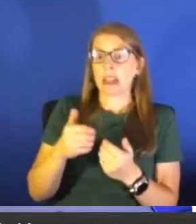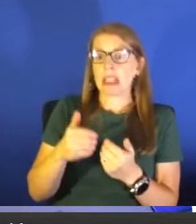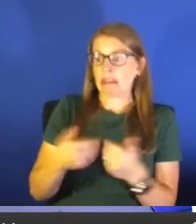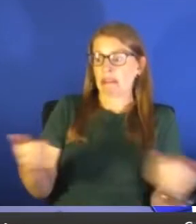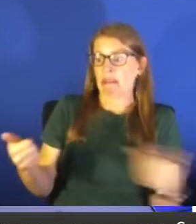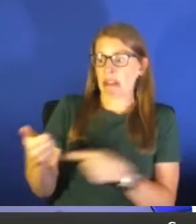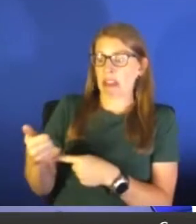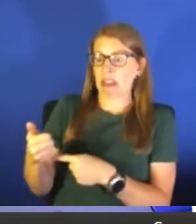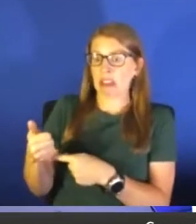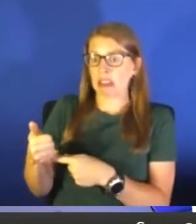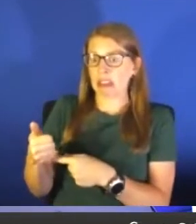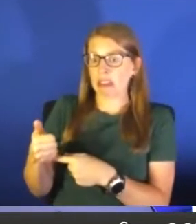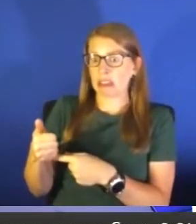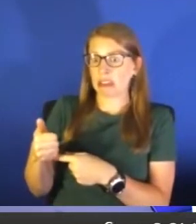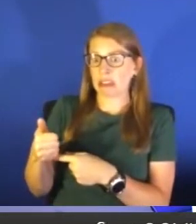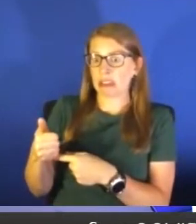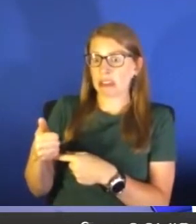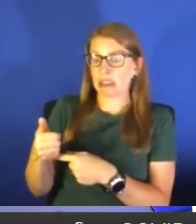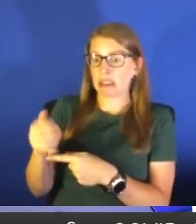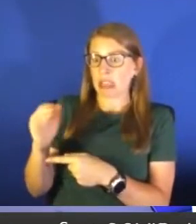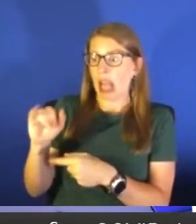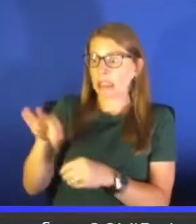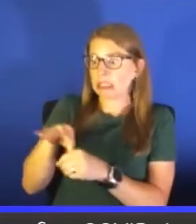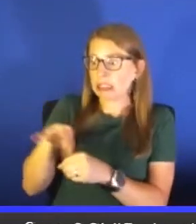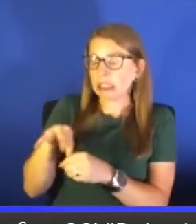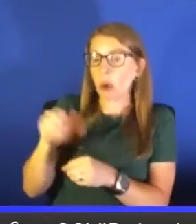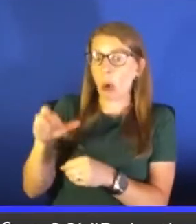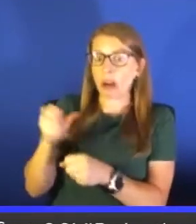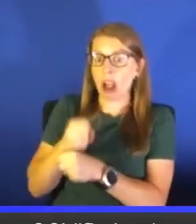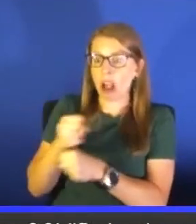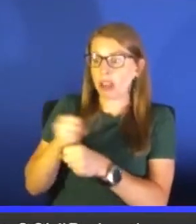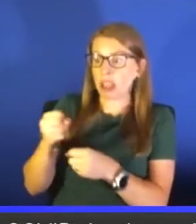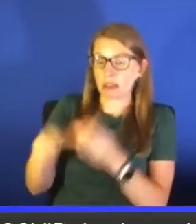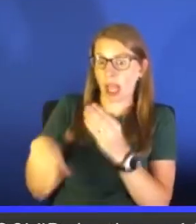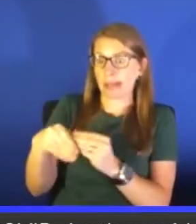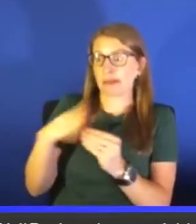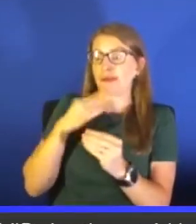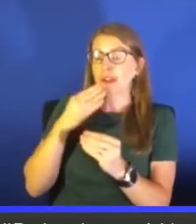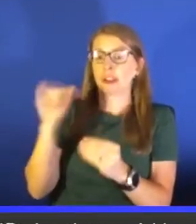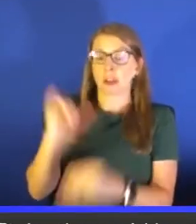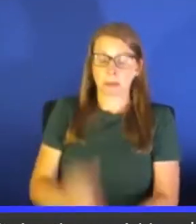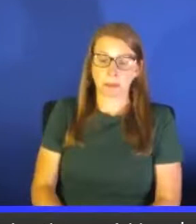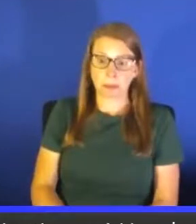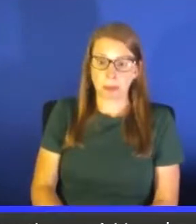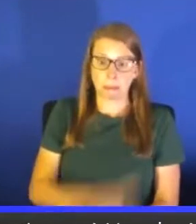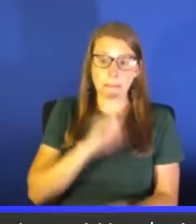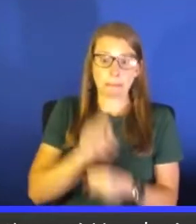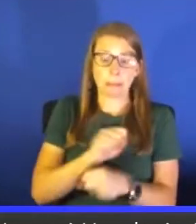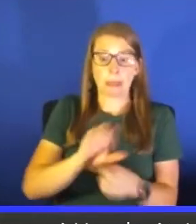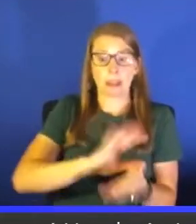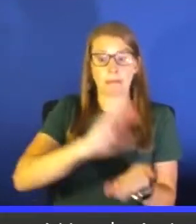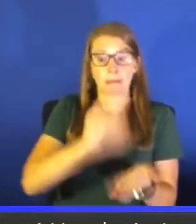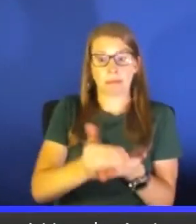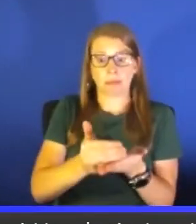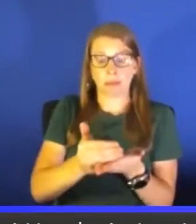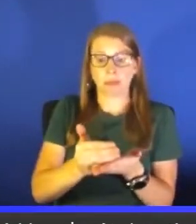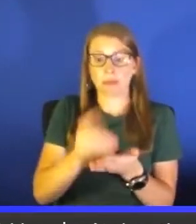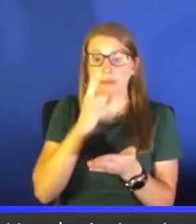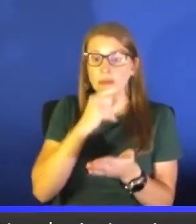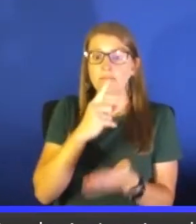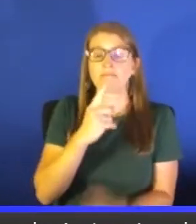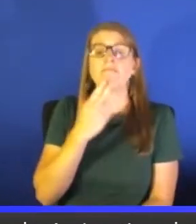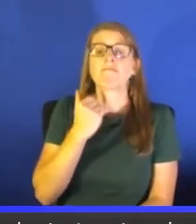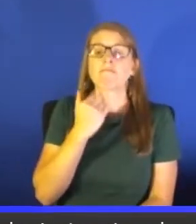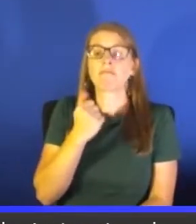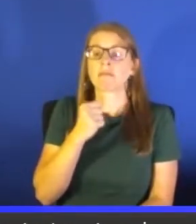your coffee. Right. You got to read labels. Well, that's one of the problems here, actually, Jill. So the actual amount of artificial sweeteners and products is not